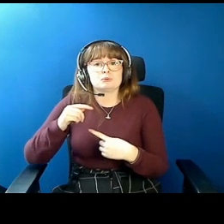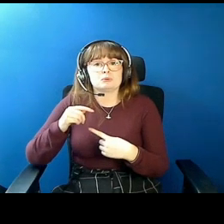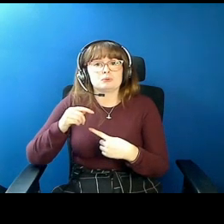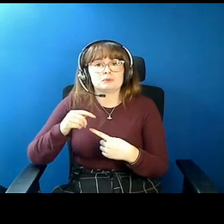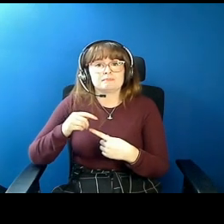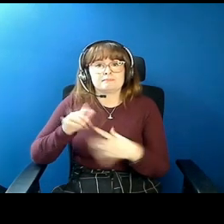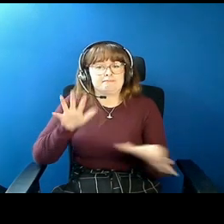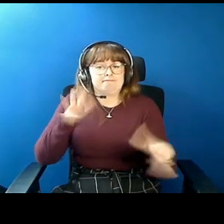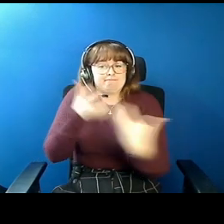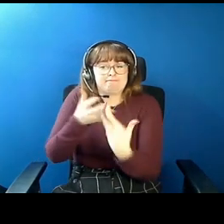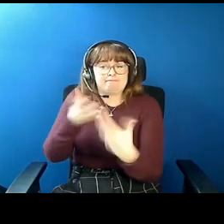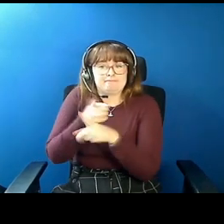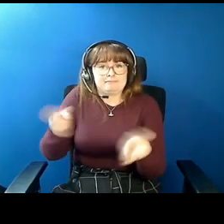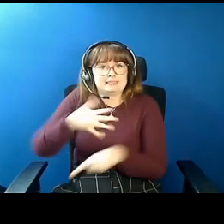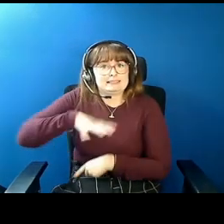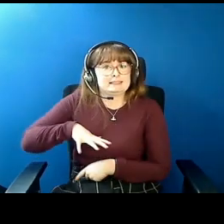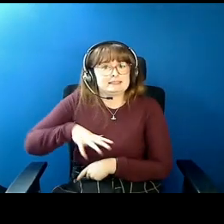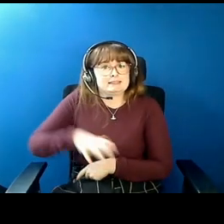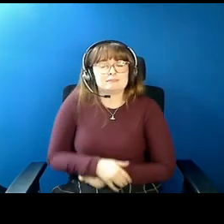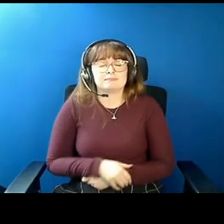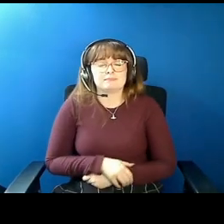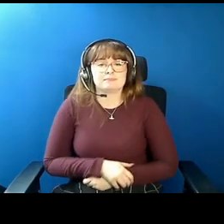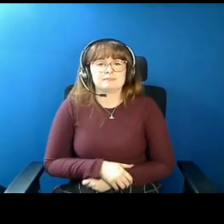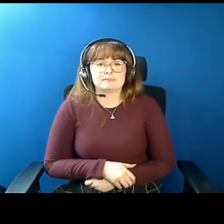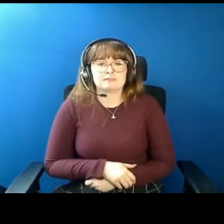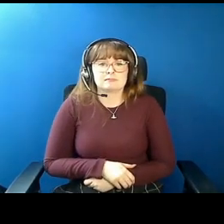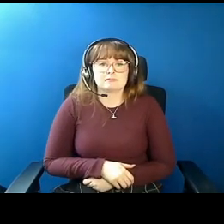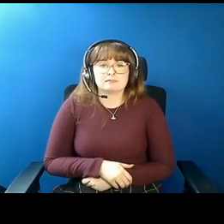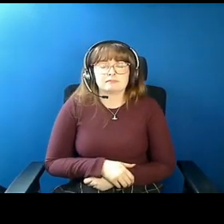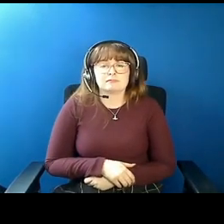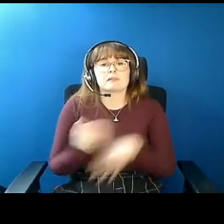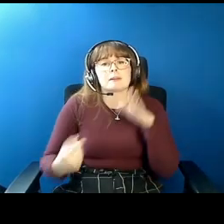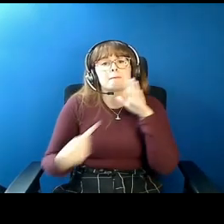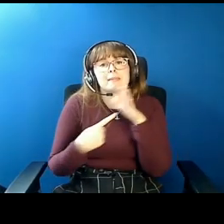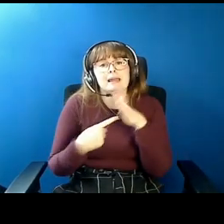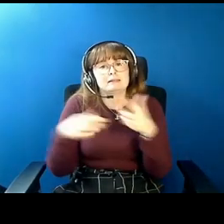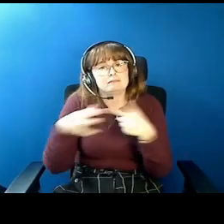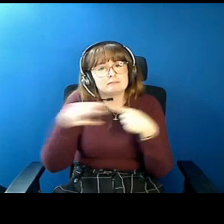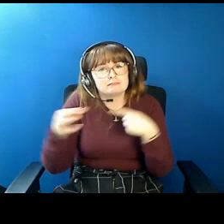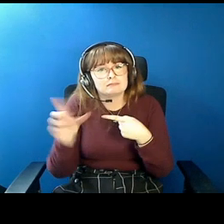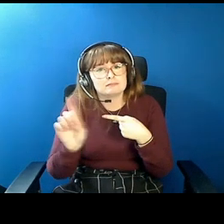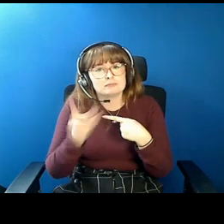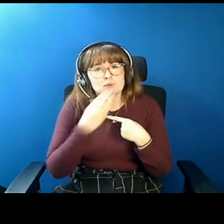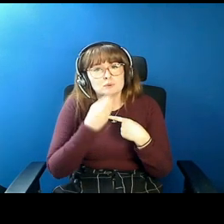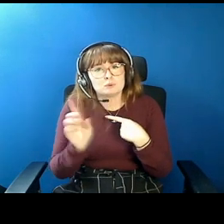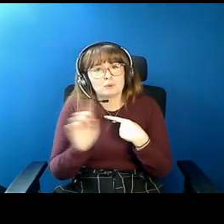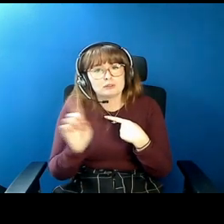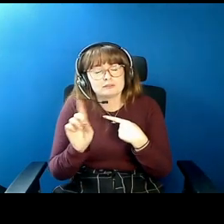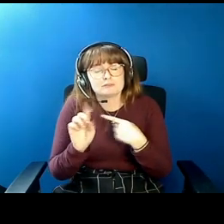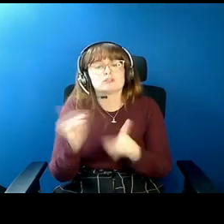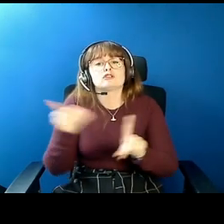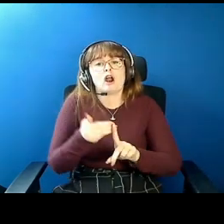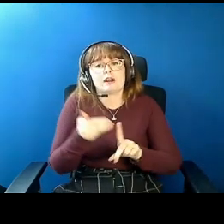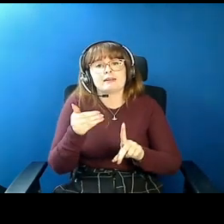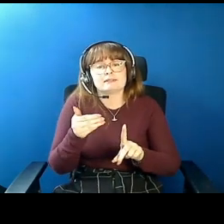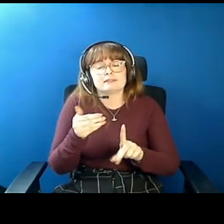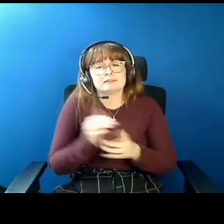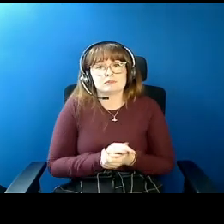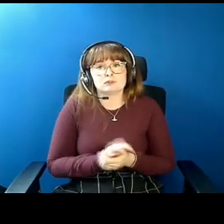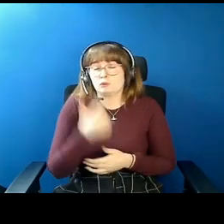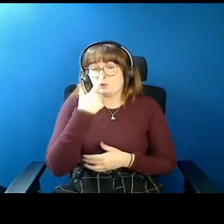each property based on a set of scenario parameters. Now, the main parameter we might use in one of these models is a target. So this could be expressed in